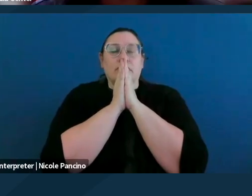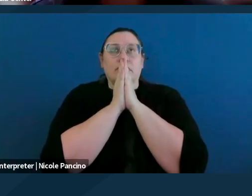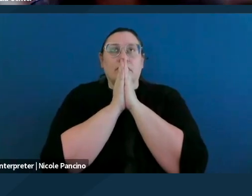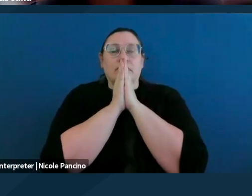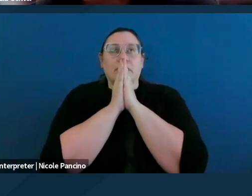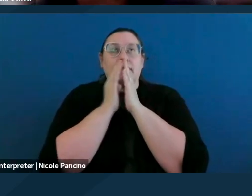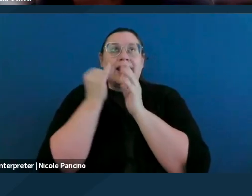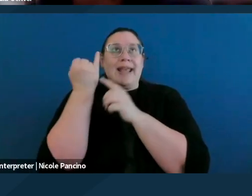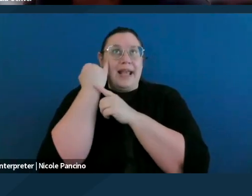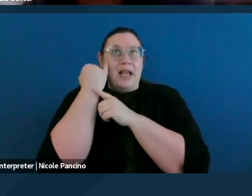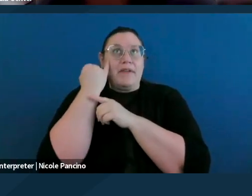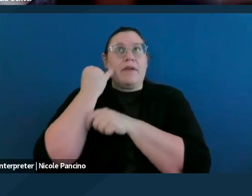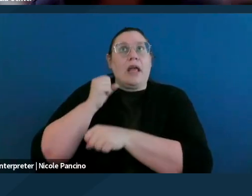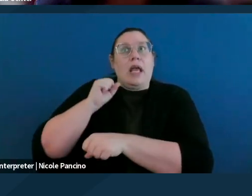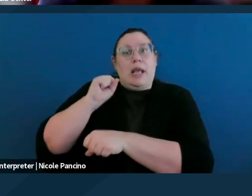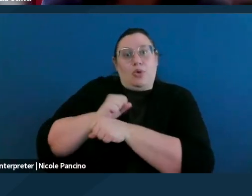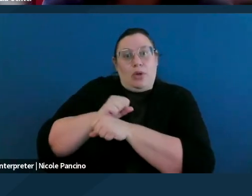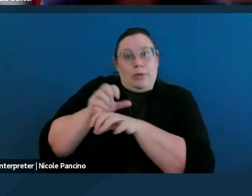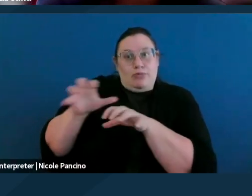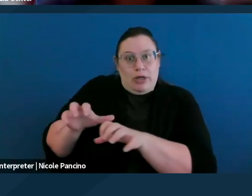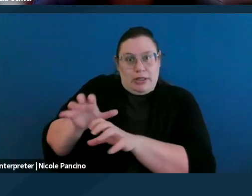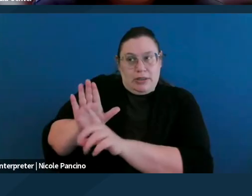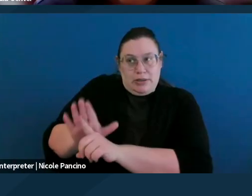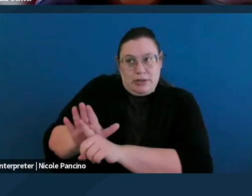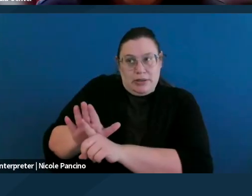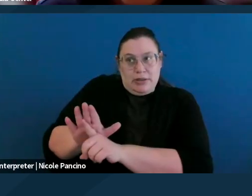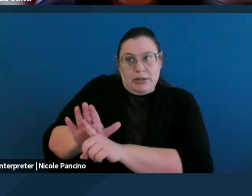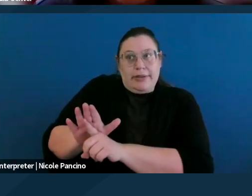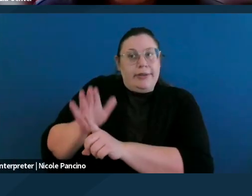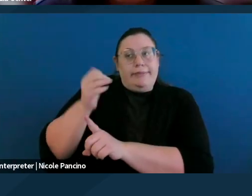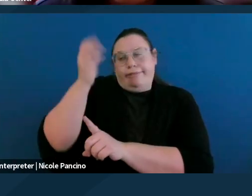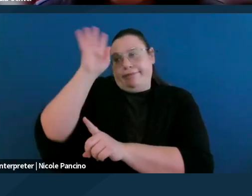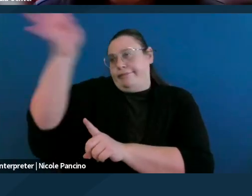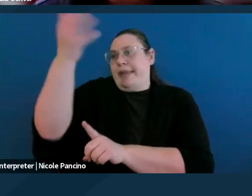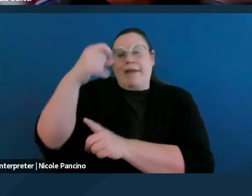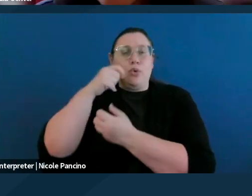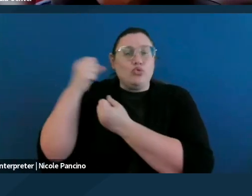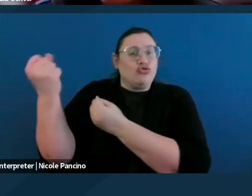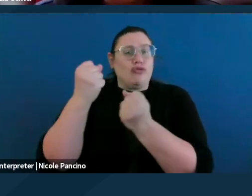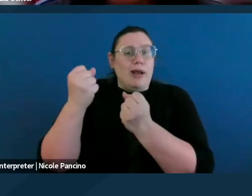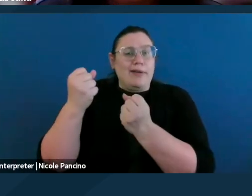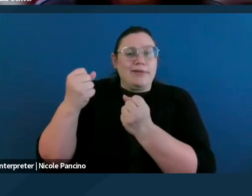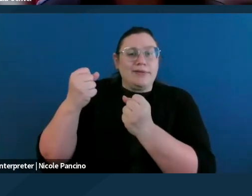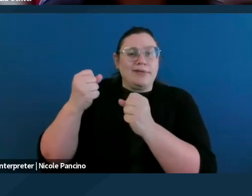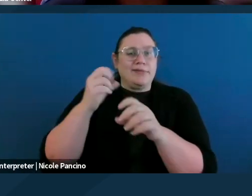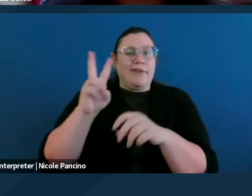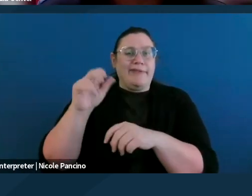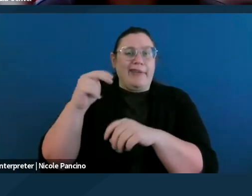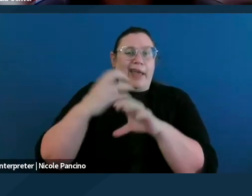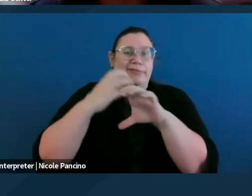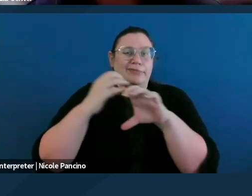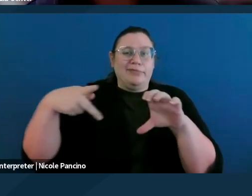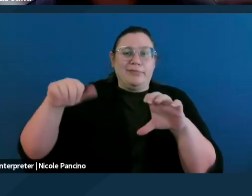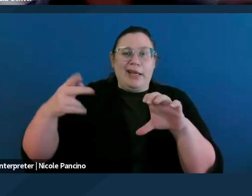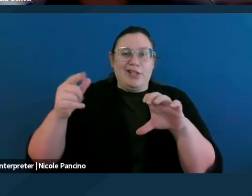if the employment practice is that everybody who drives a package van, and this is the UPS